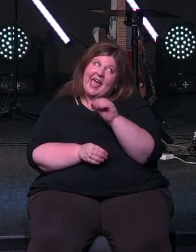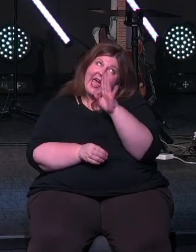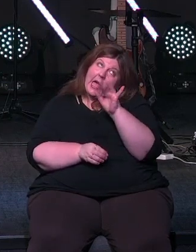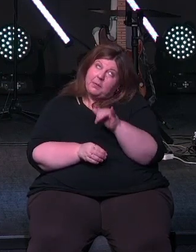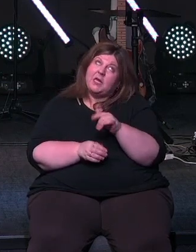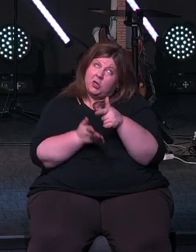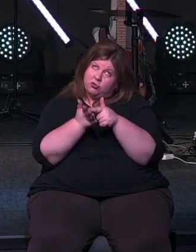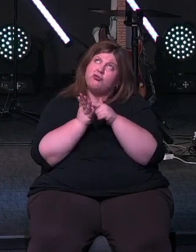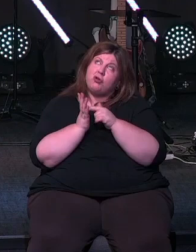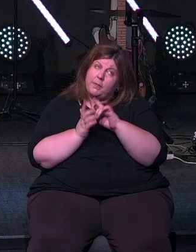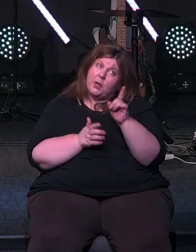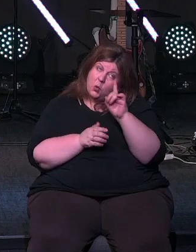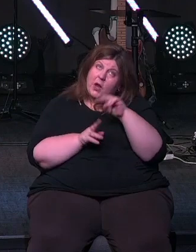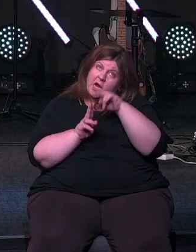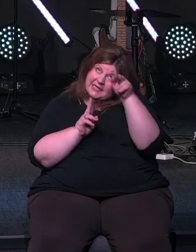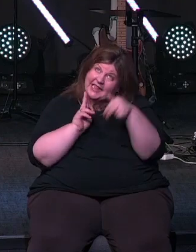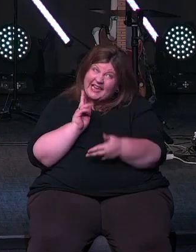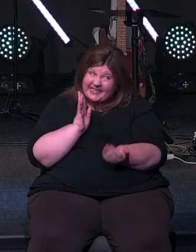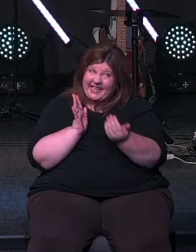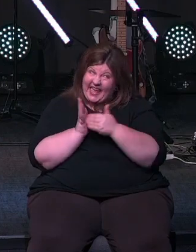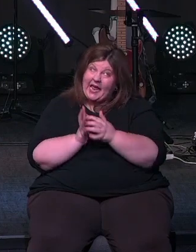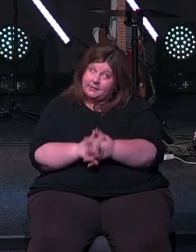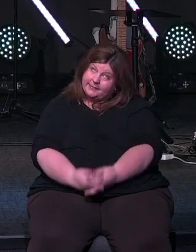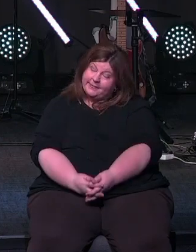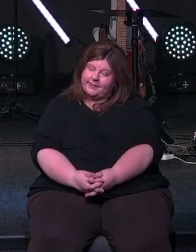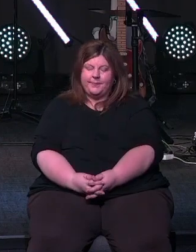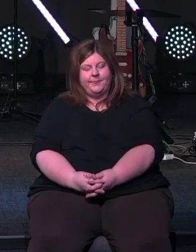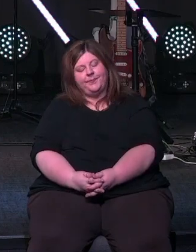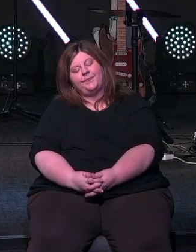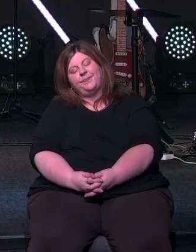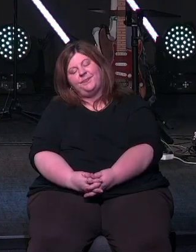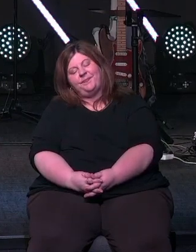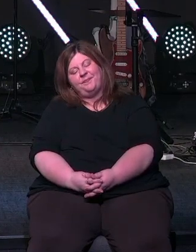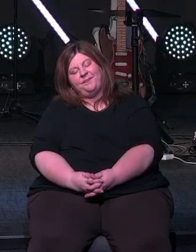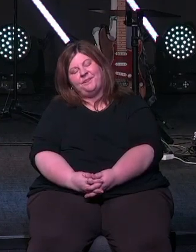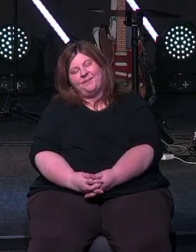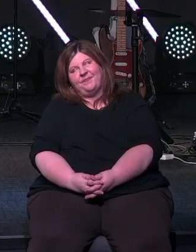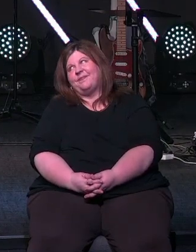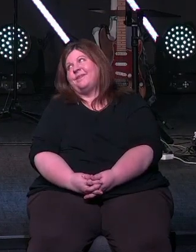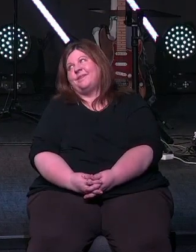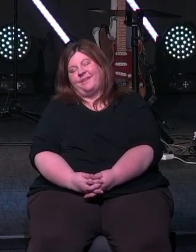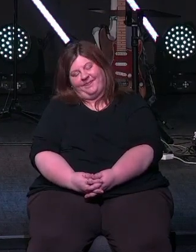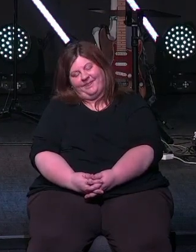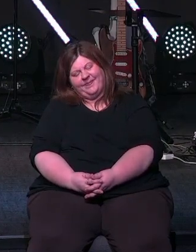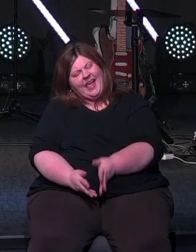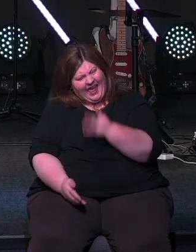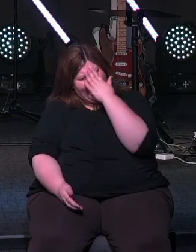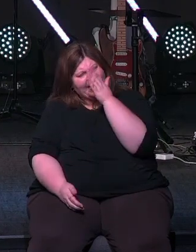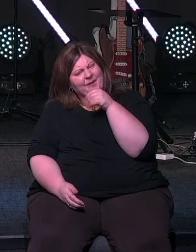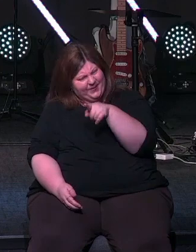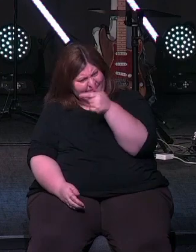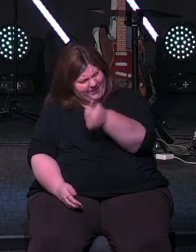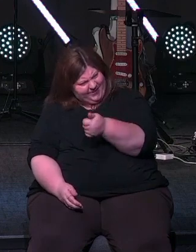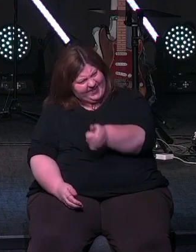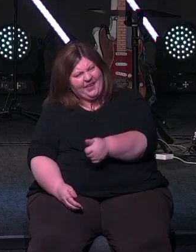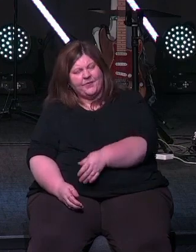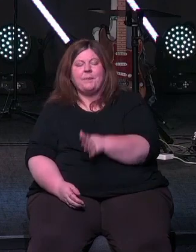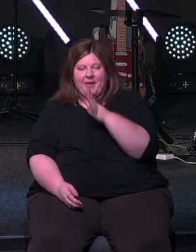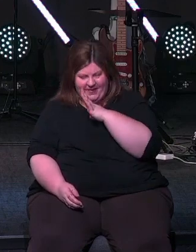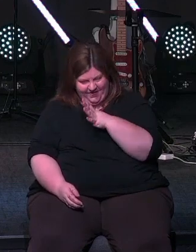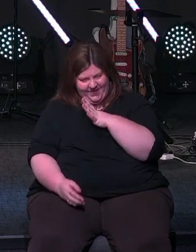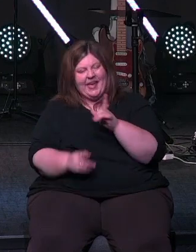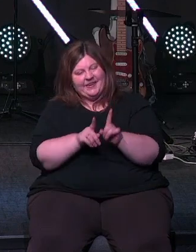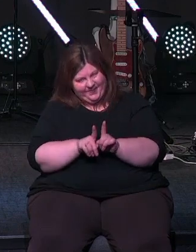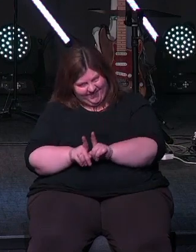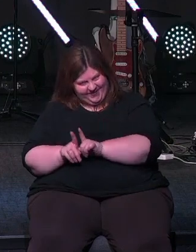can you show me where the slide is again? And she looks at him. She's, you know, vacuuming at the time, and she goes, Judah, I'm pretty sure you know how to do it, but sure, I'll